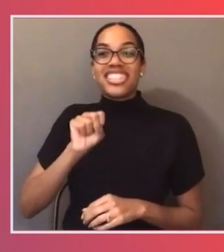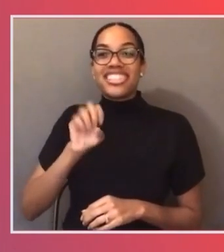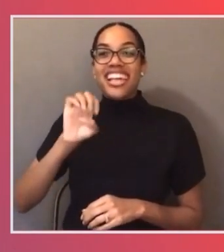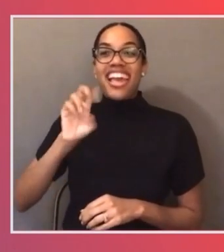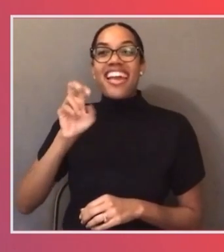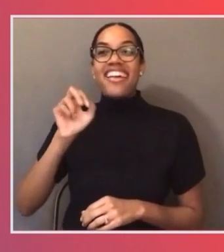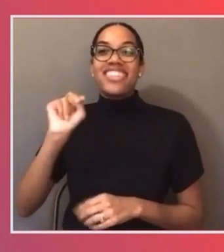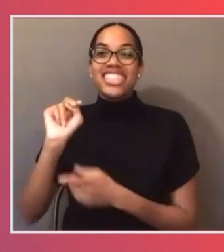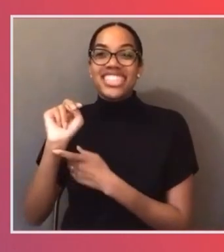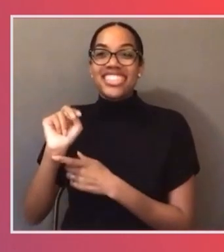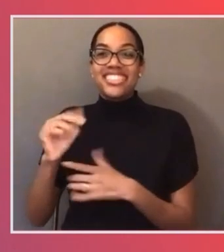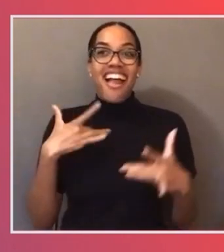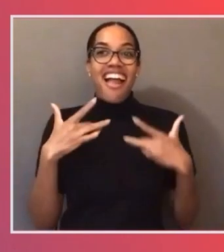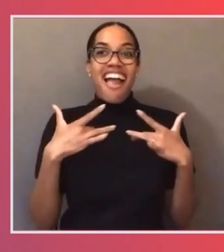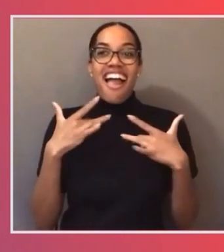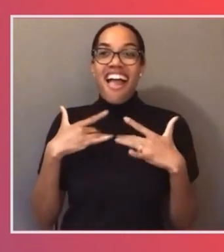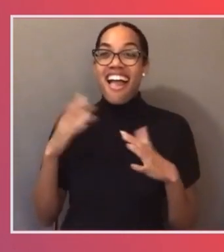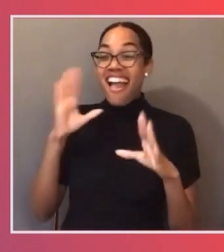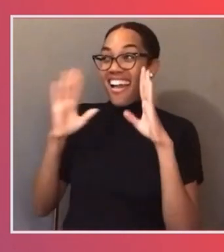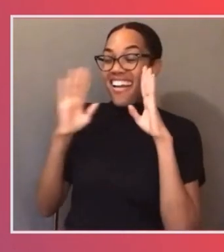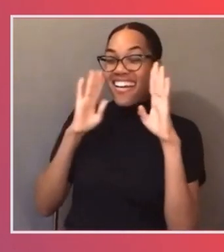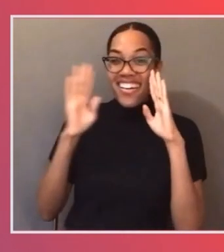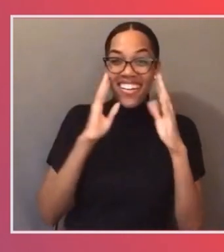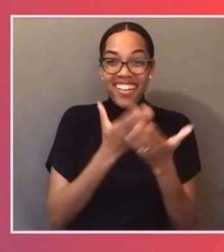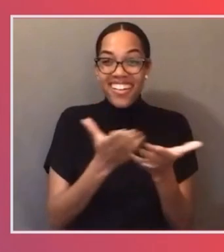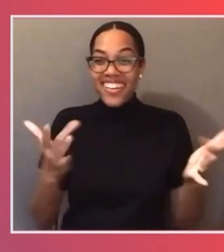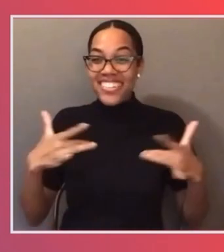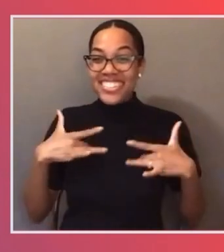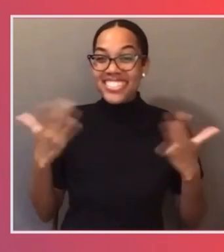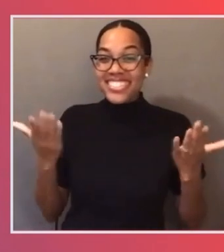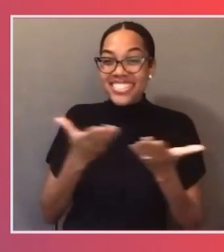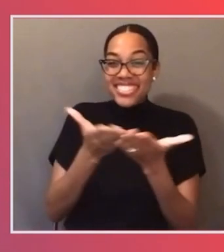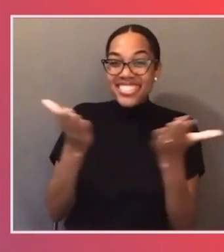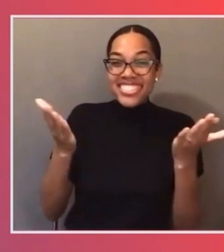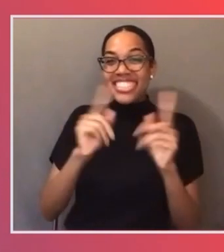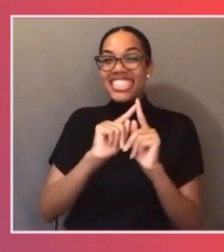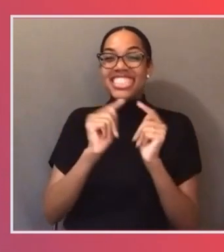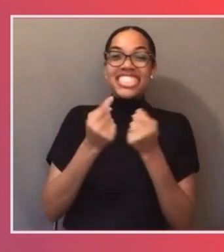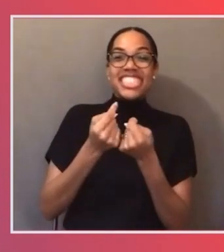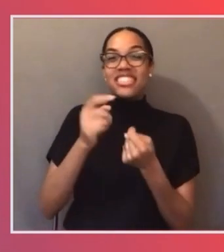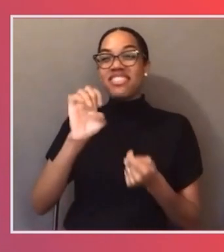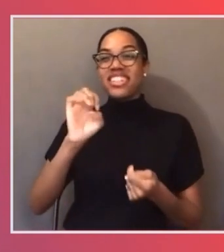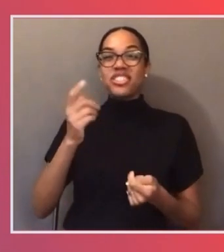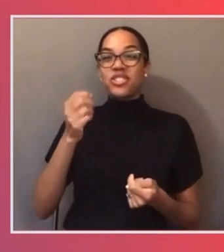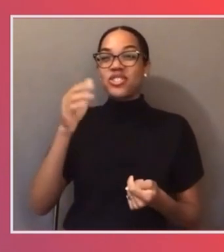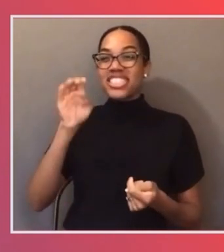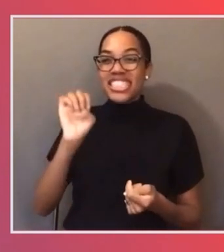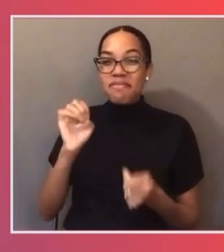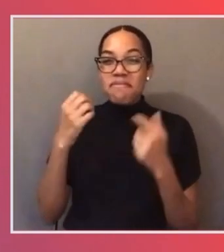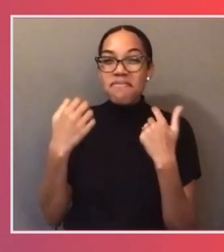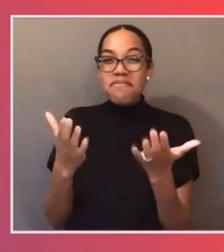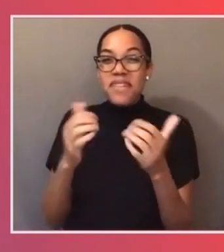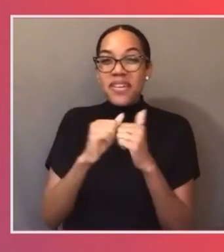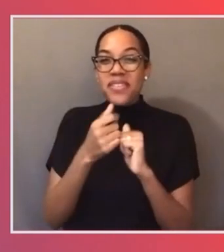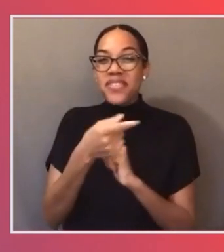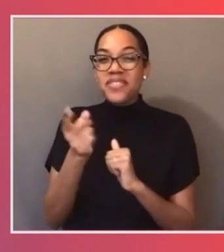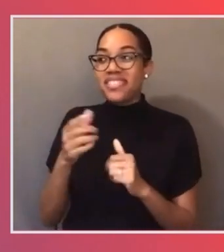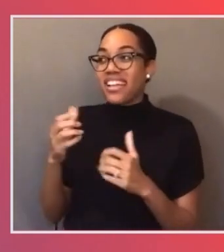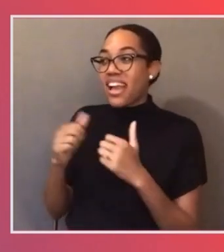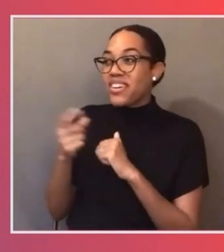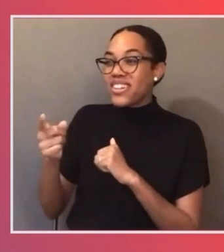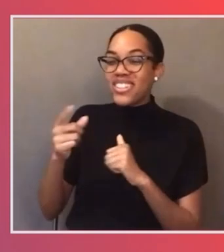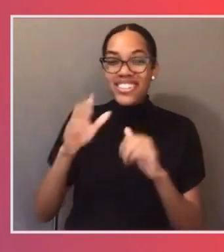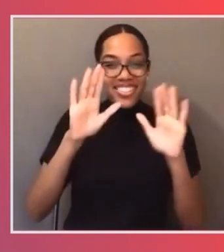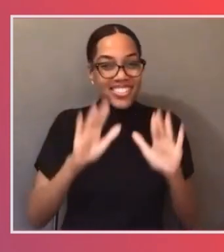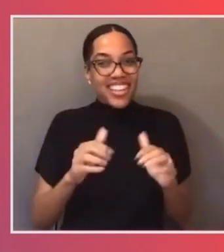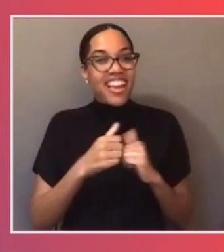Hey, what's going on, Team Extreme? How are you? I'm good. How are you guys? Good, man, good.